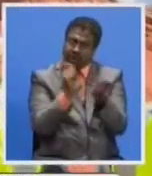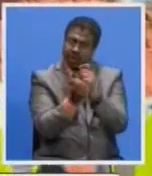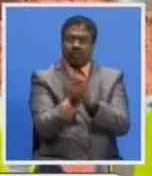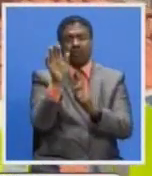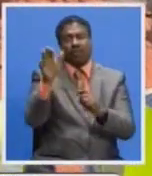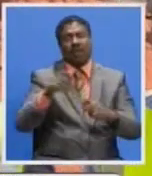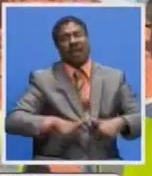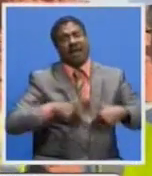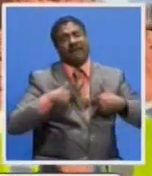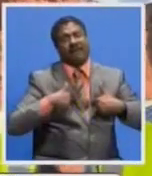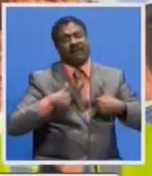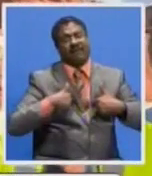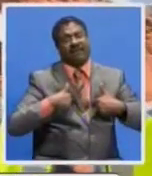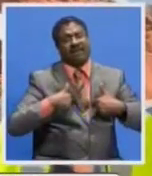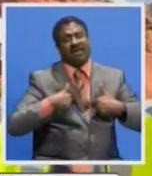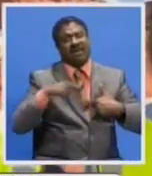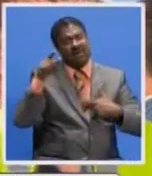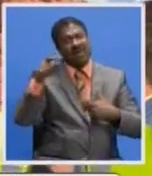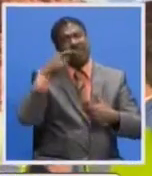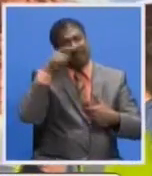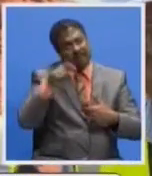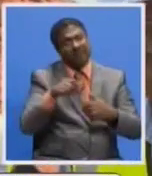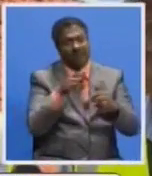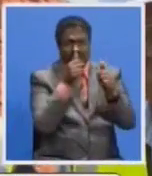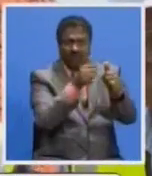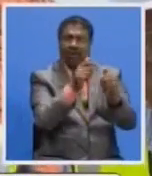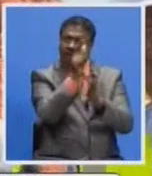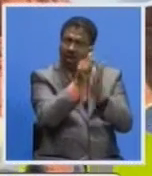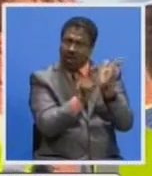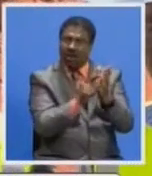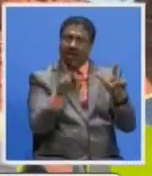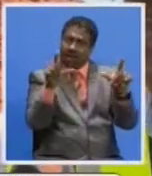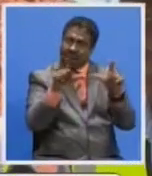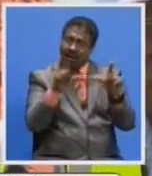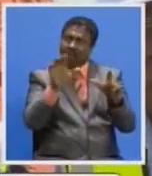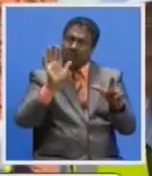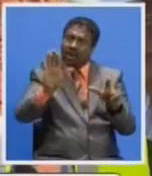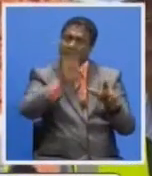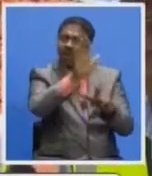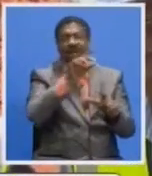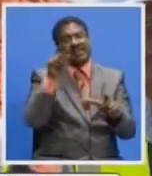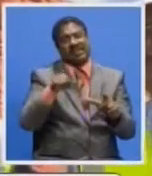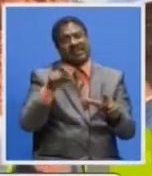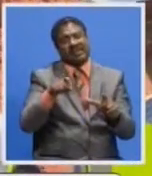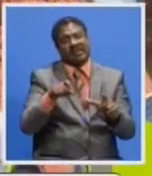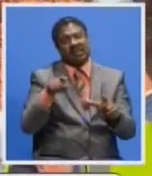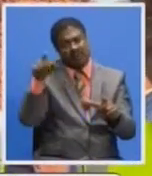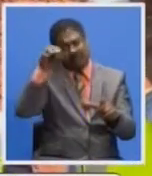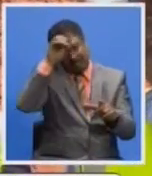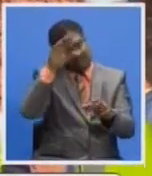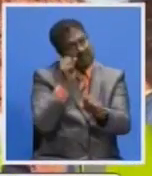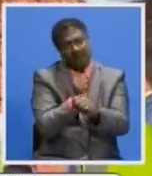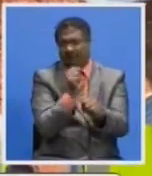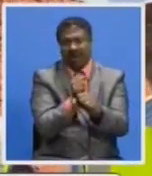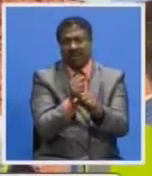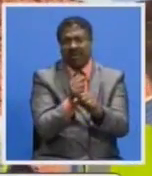so-called jelabos into being legalized license holders who are able to participate in the equation of the mining operation of